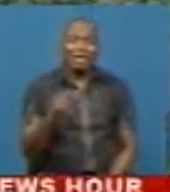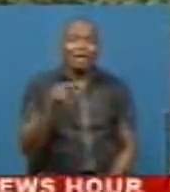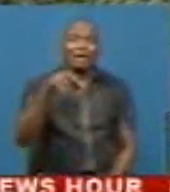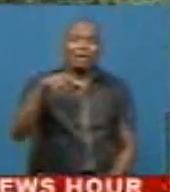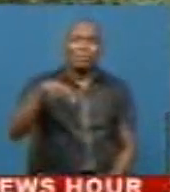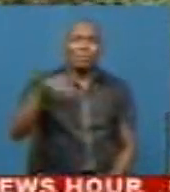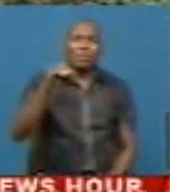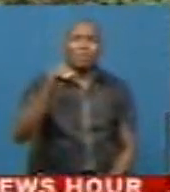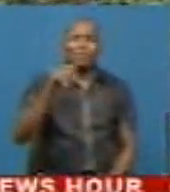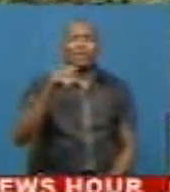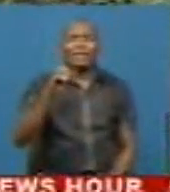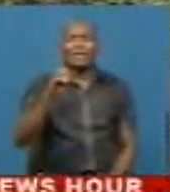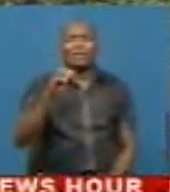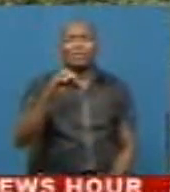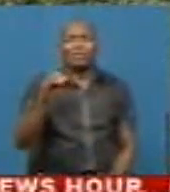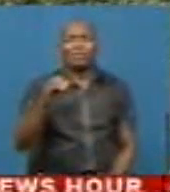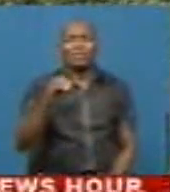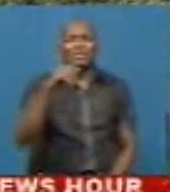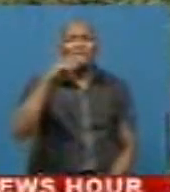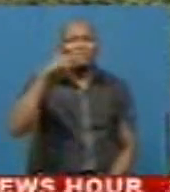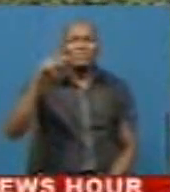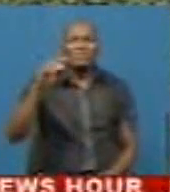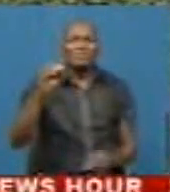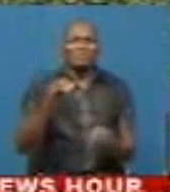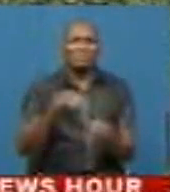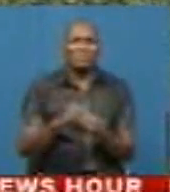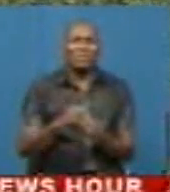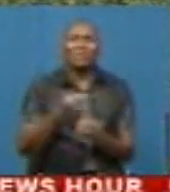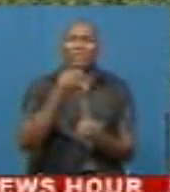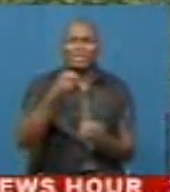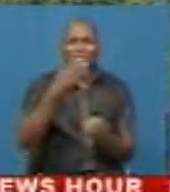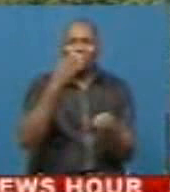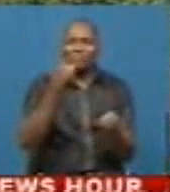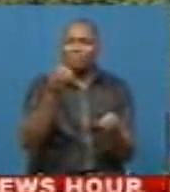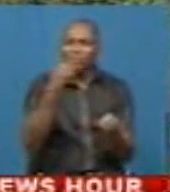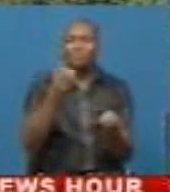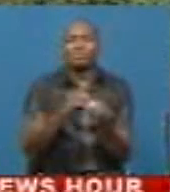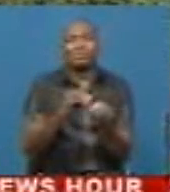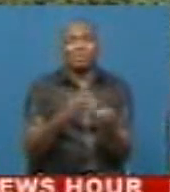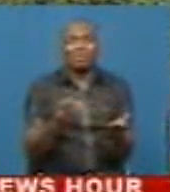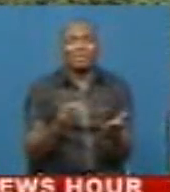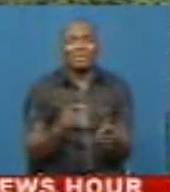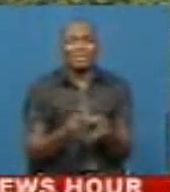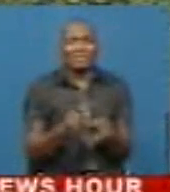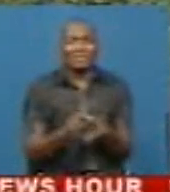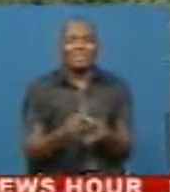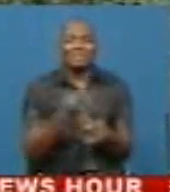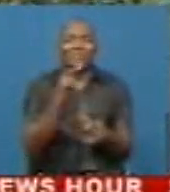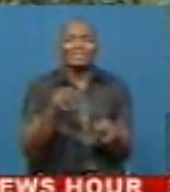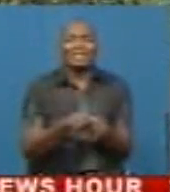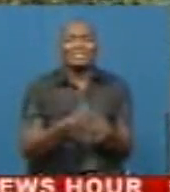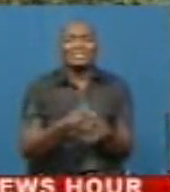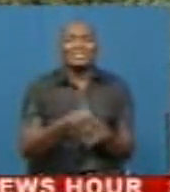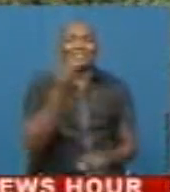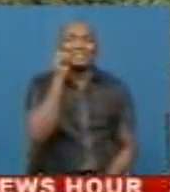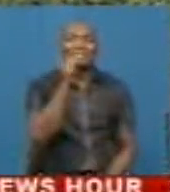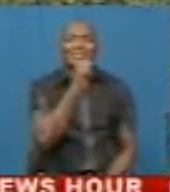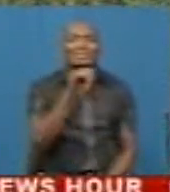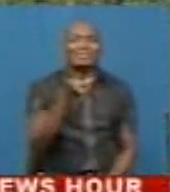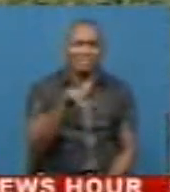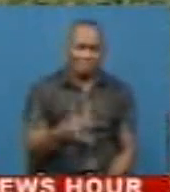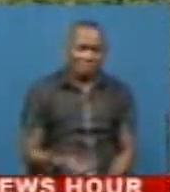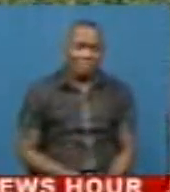allow people to take so much of it within the shortest possible time. So it was going as snacks, and